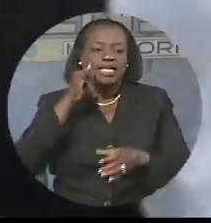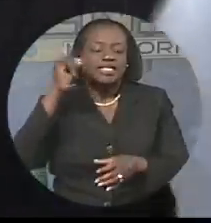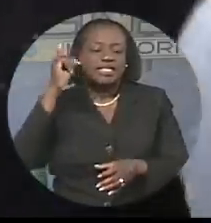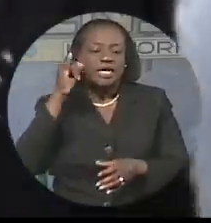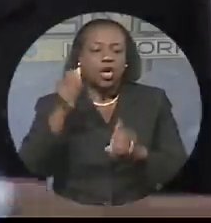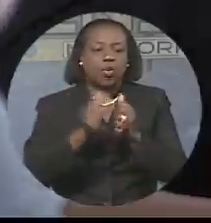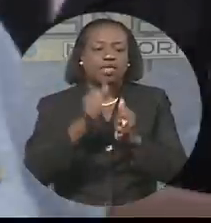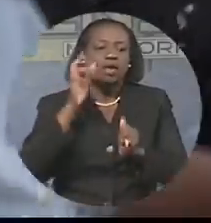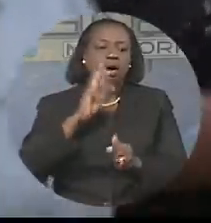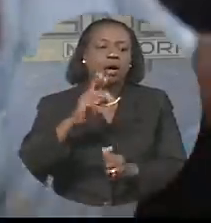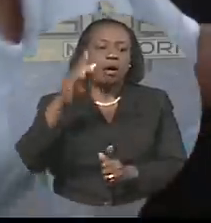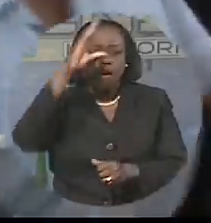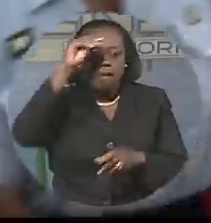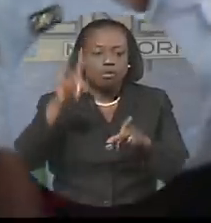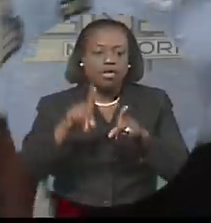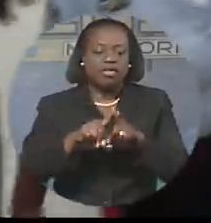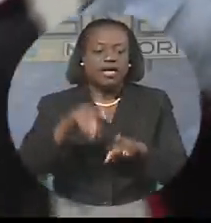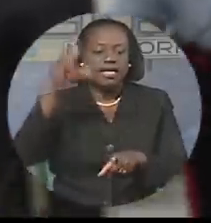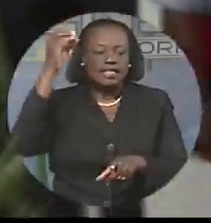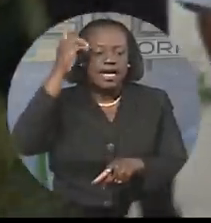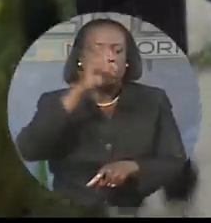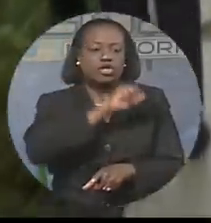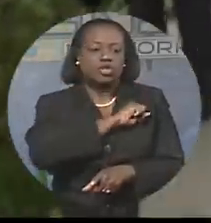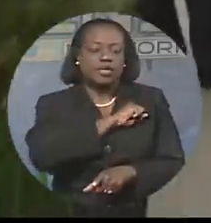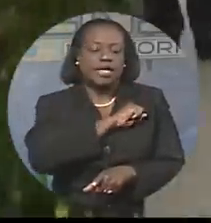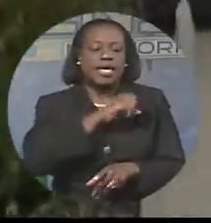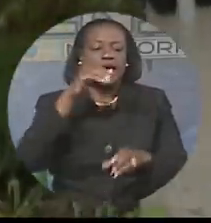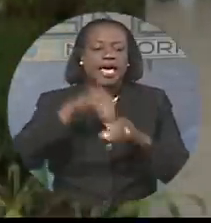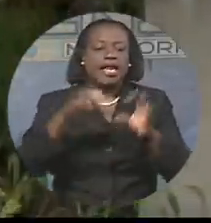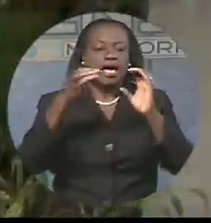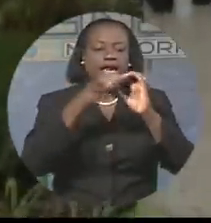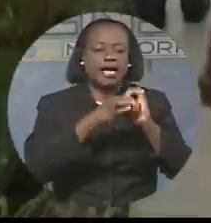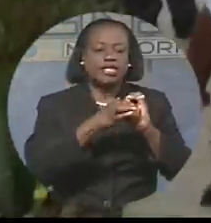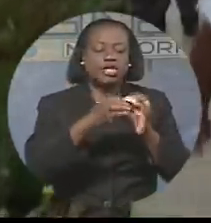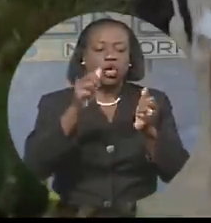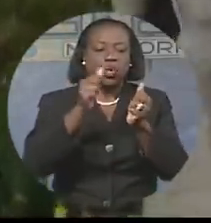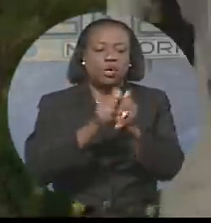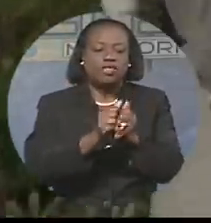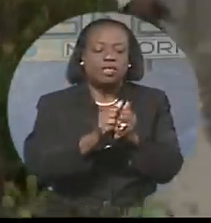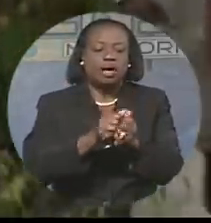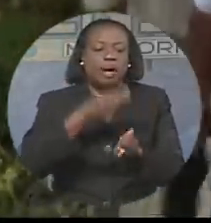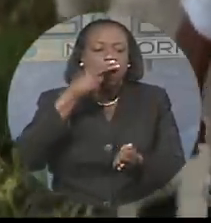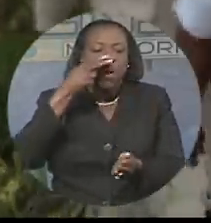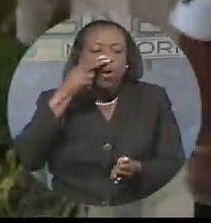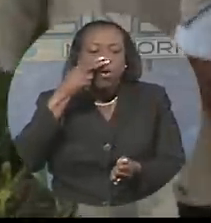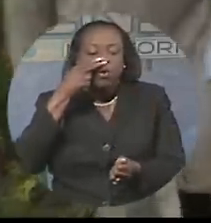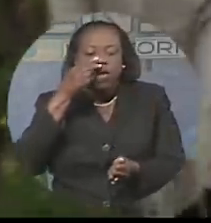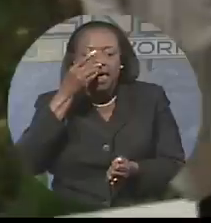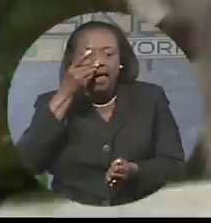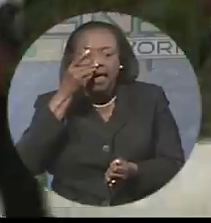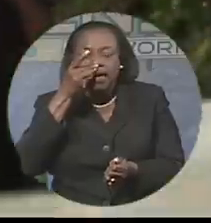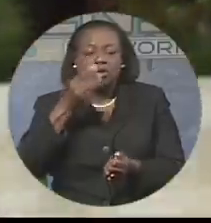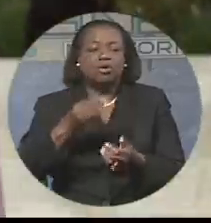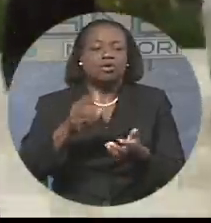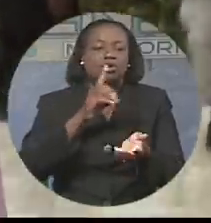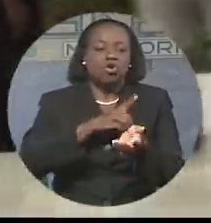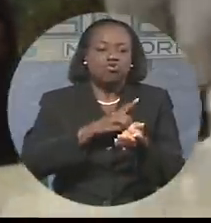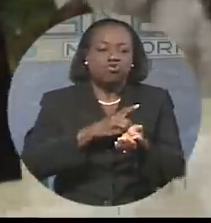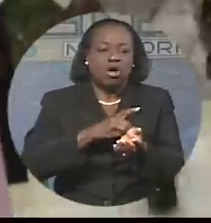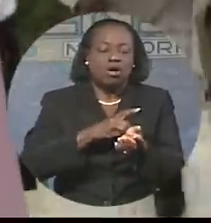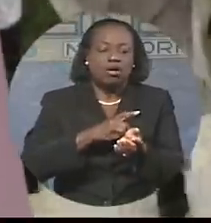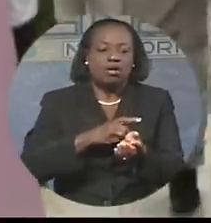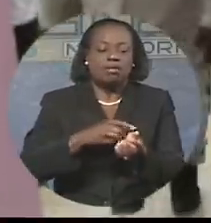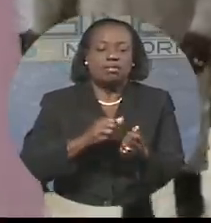33-year-old brother, Delano Sweeting, in connection with that Friday cocaine drug bust at the Lyndon Pinellas International Airport. The Coral